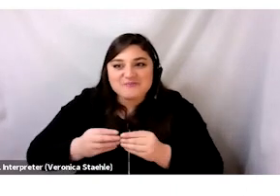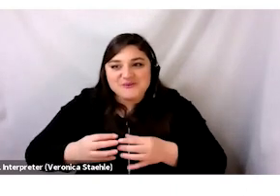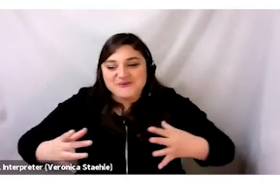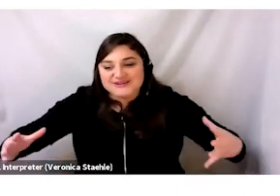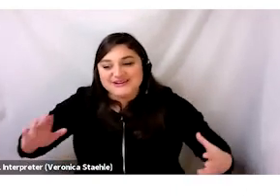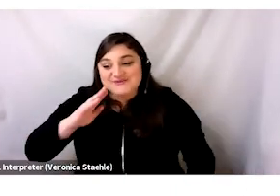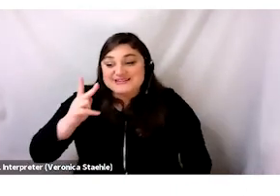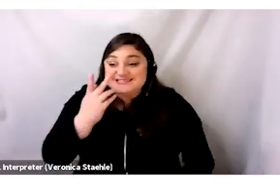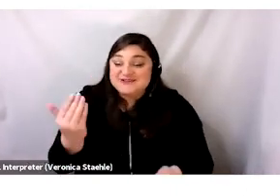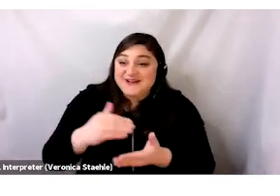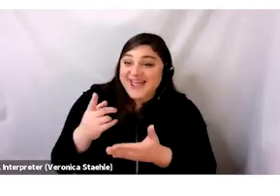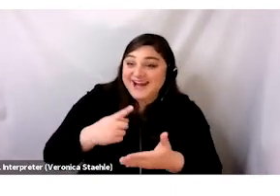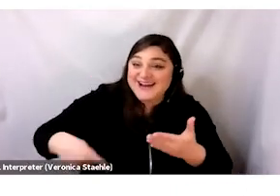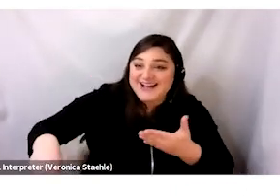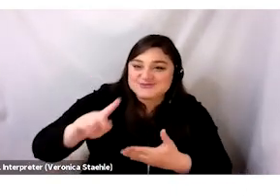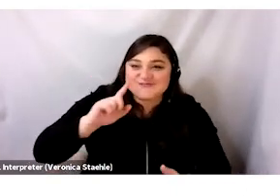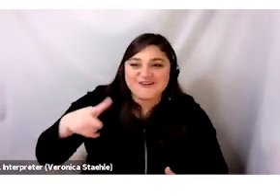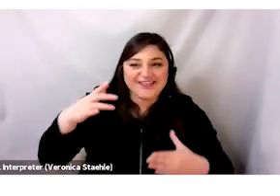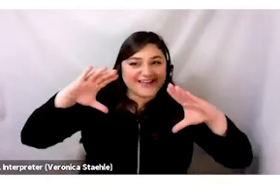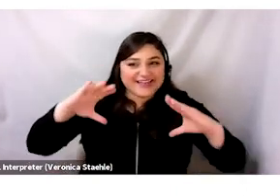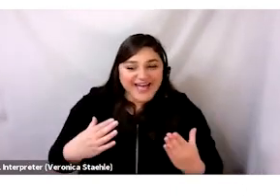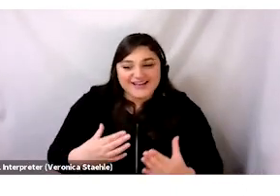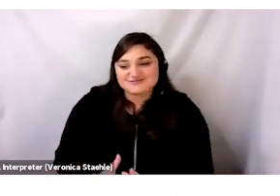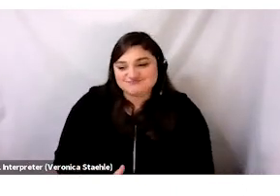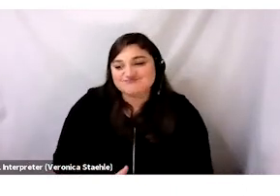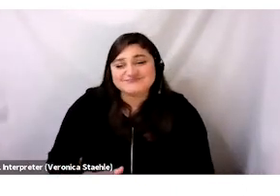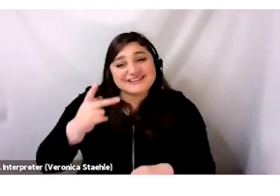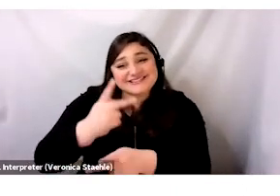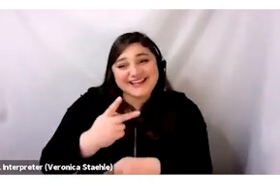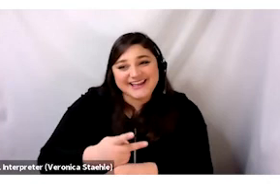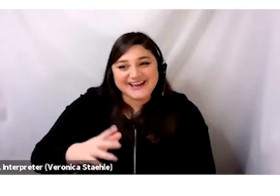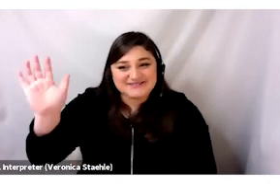hopefully next week for another class. And